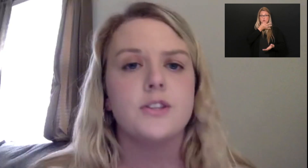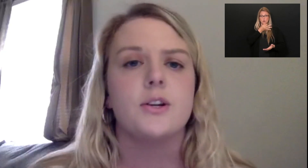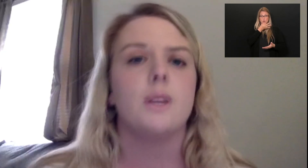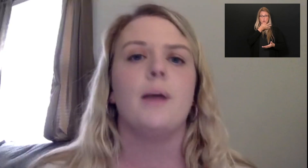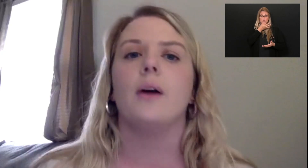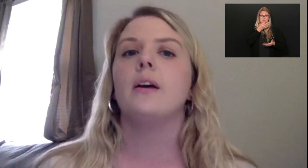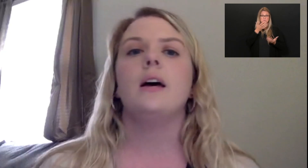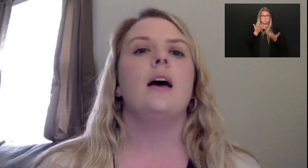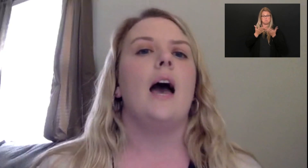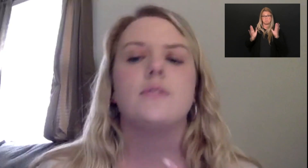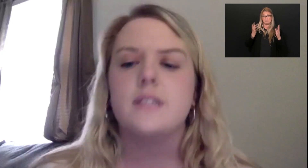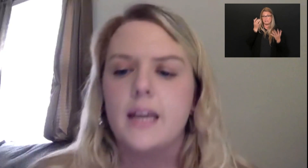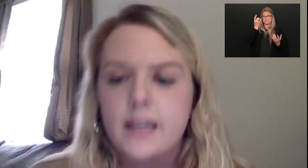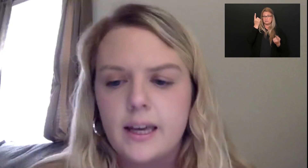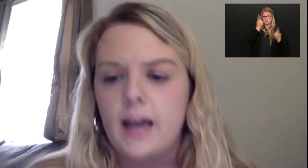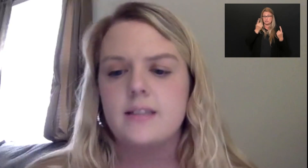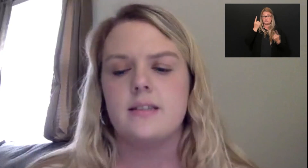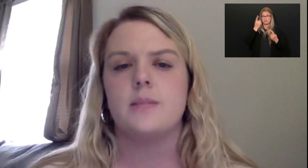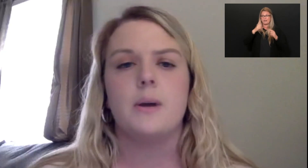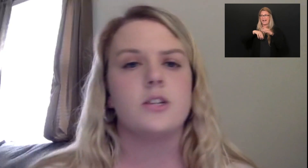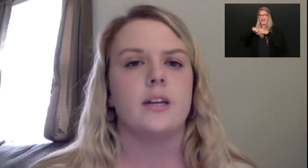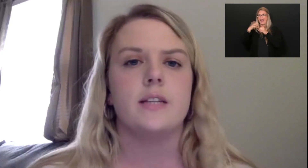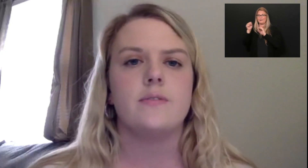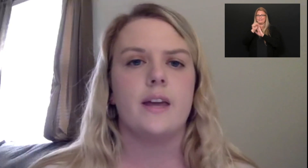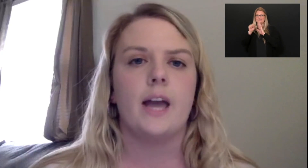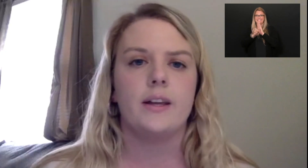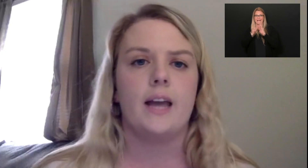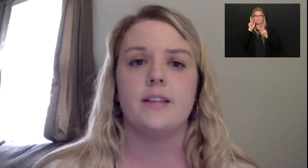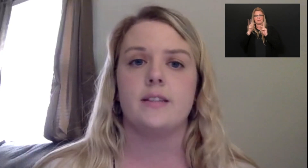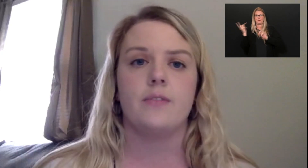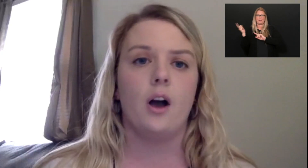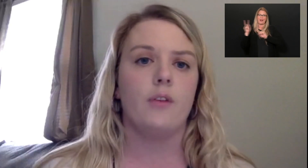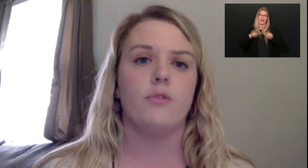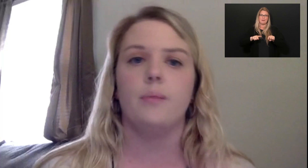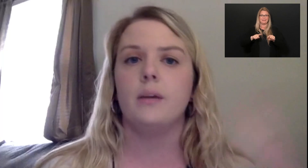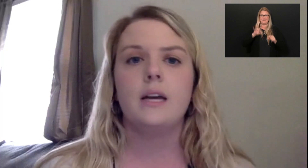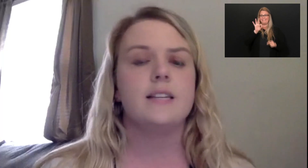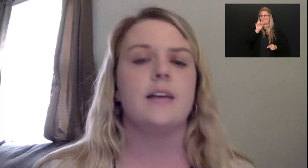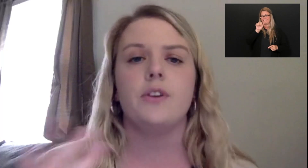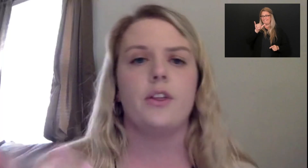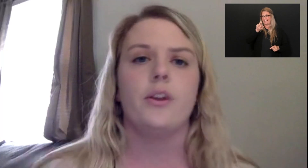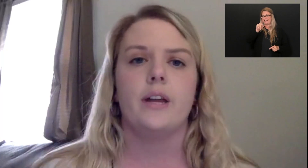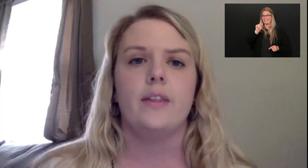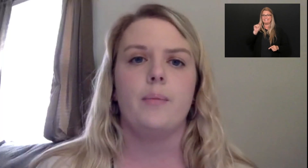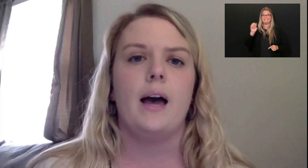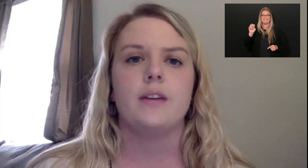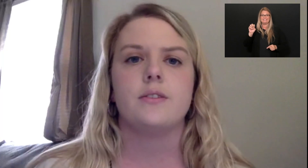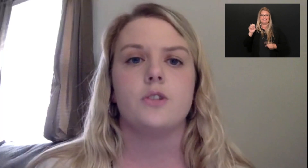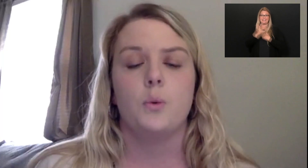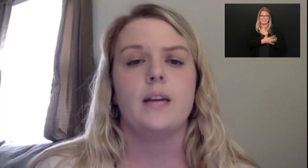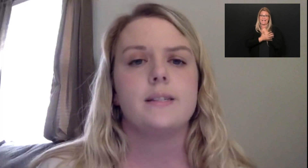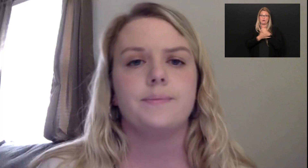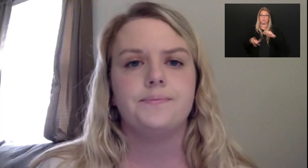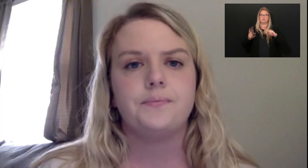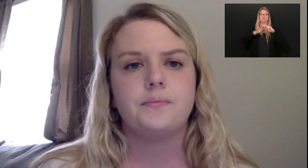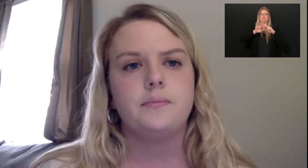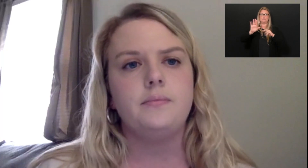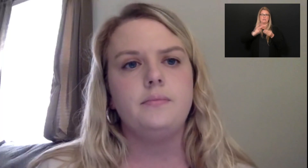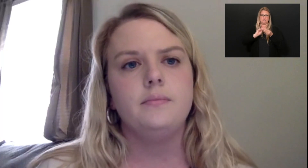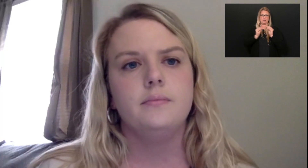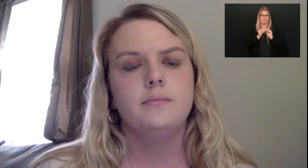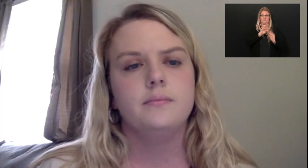public concern about out-of-state guests, especially as Fayette County cases have gone from 7 to 30 in the past 2 weeks.